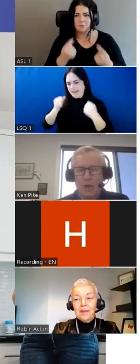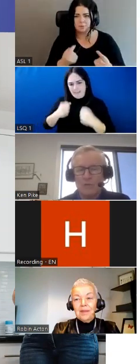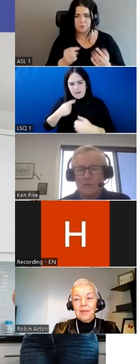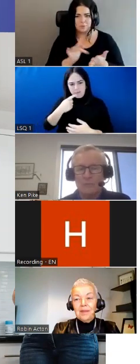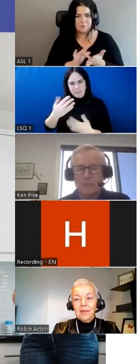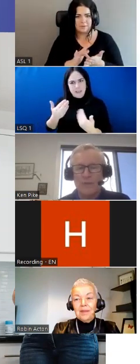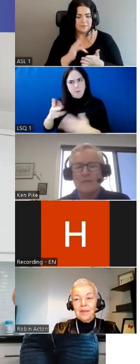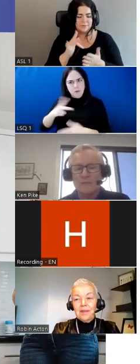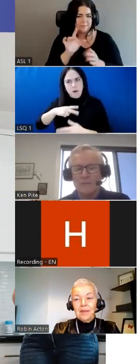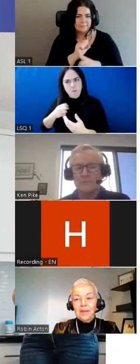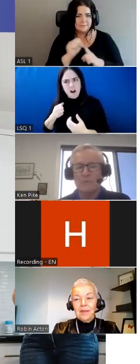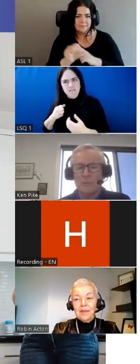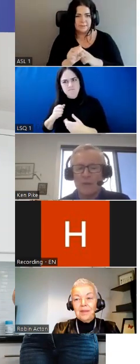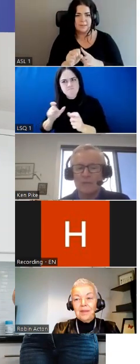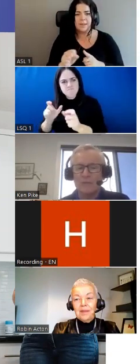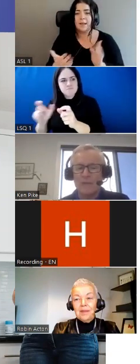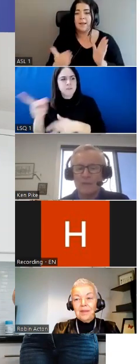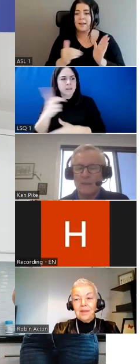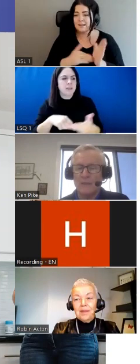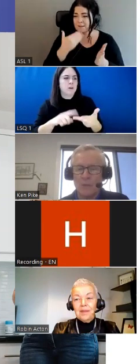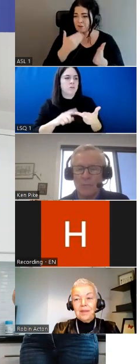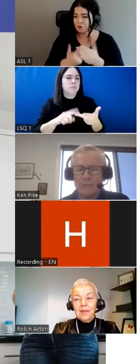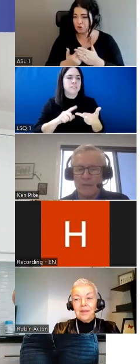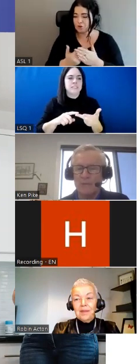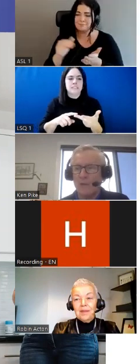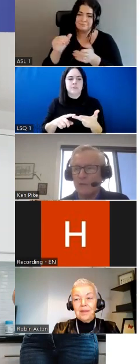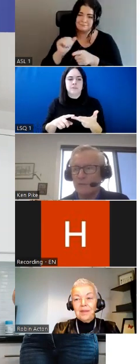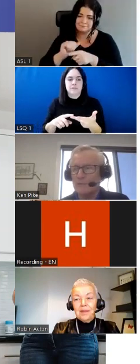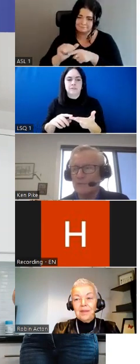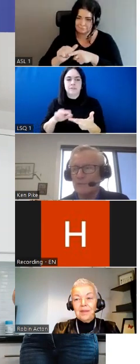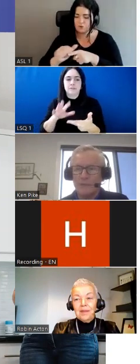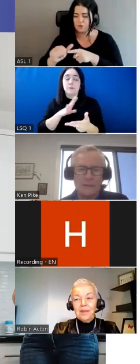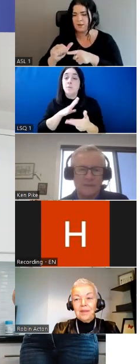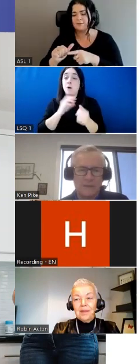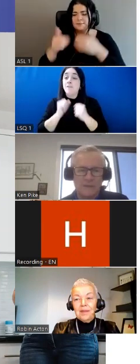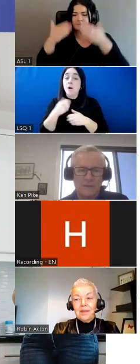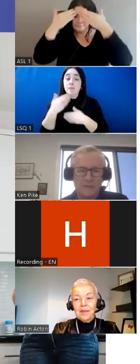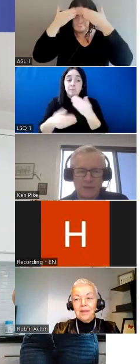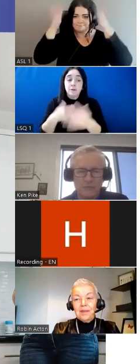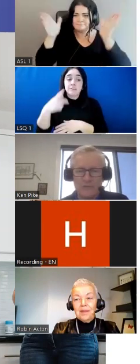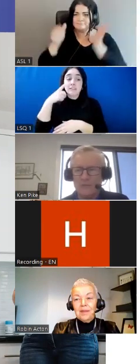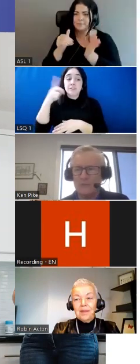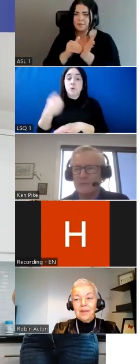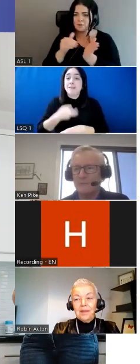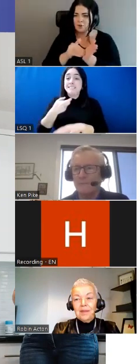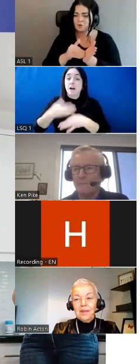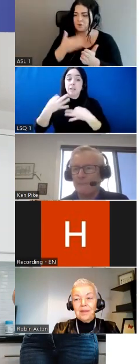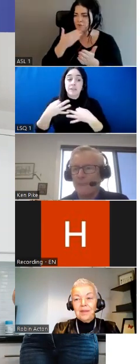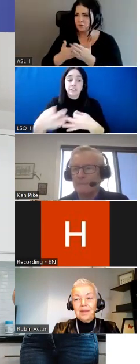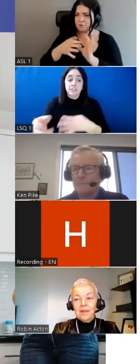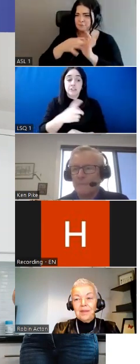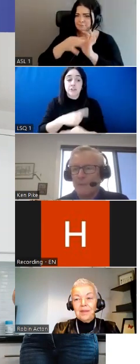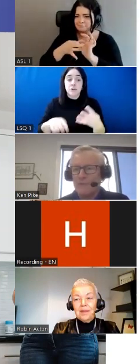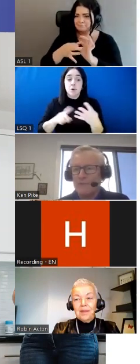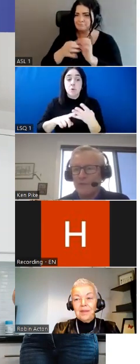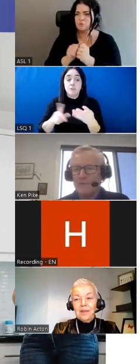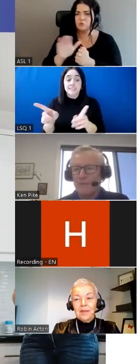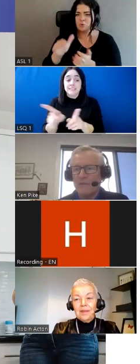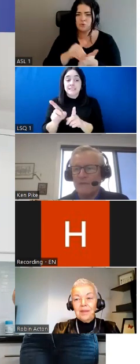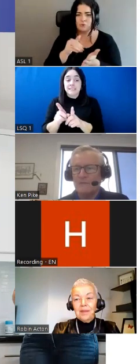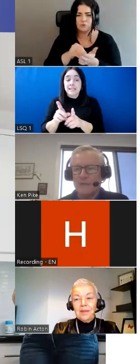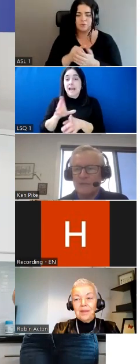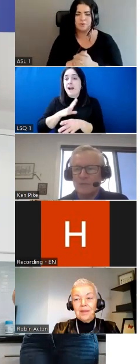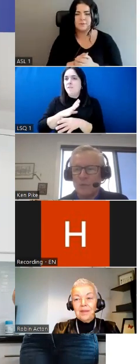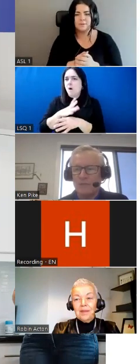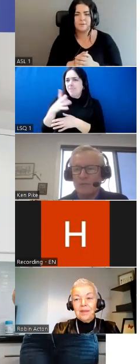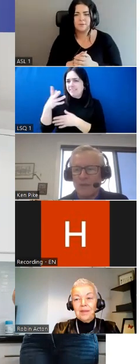having long-term relationships with well-trained and open-minded doctors and other health professionals. We saw some